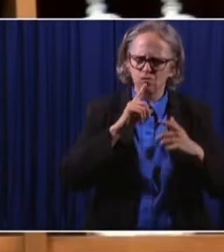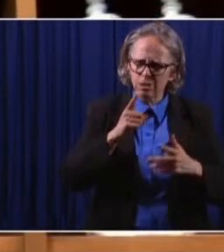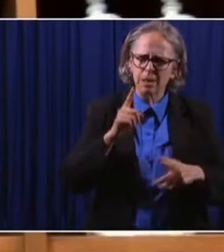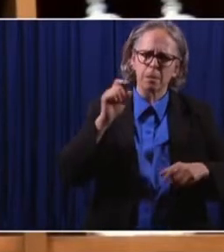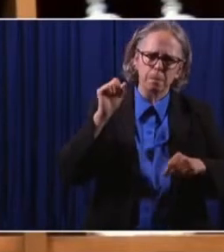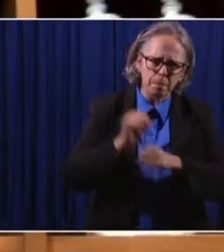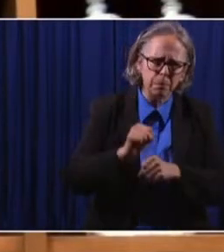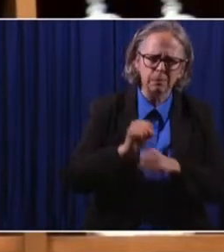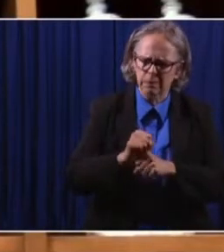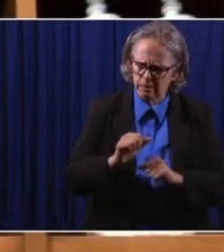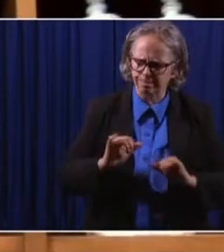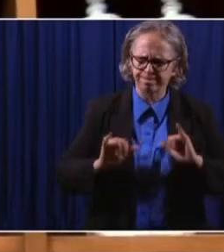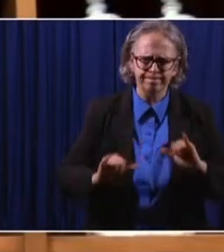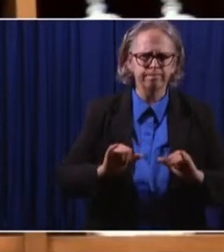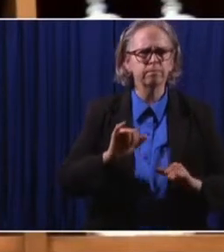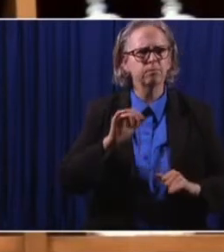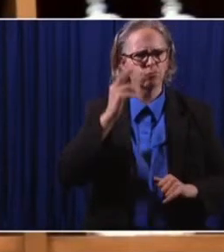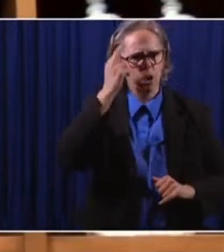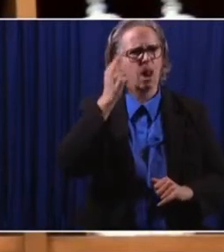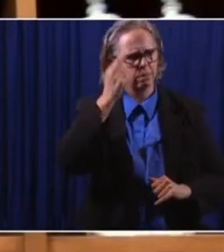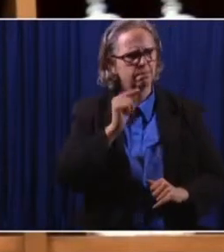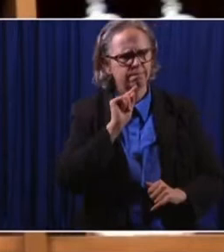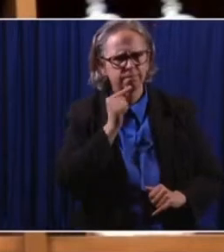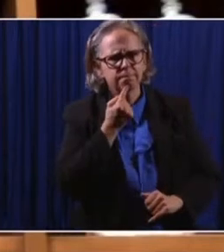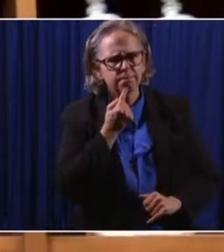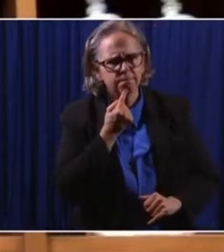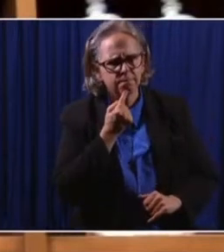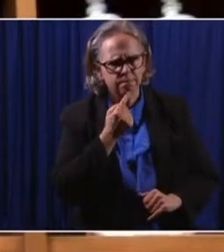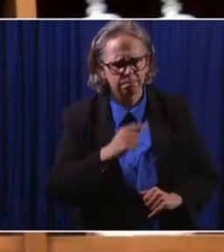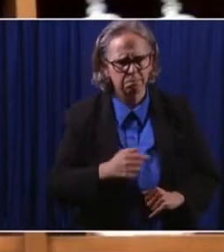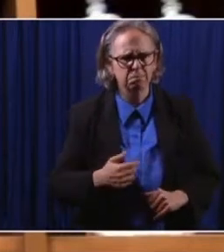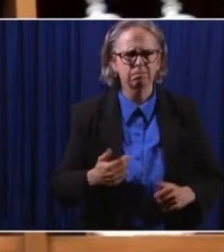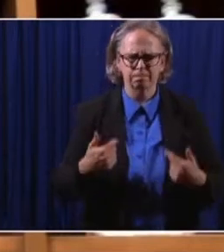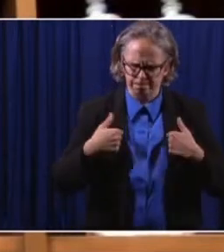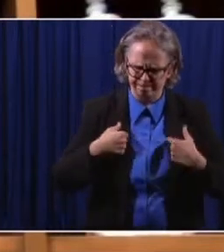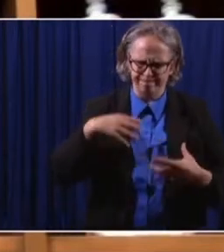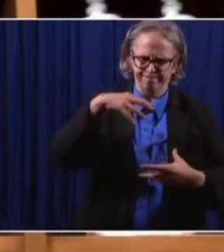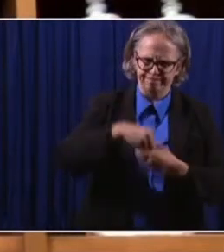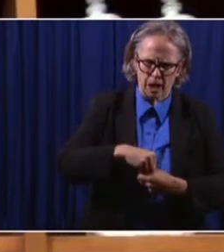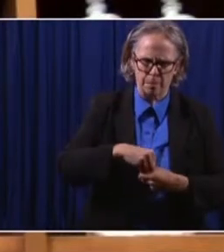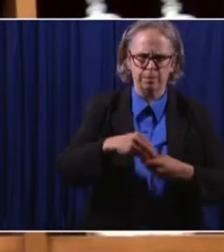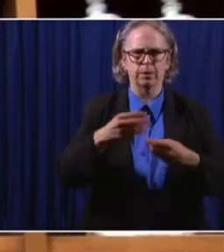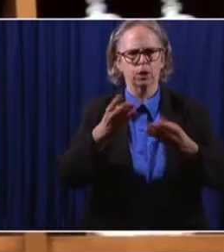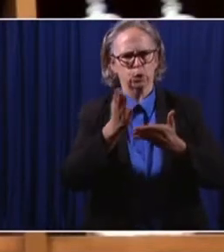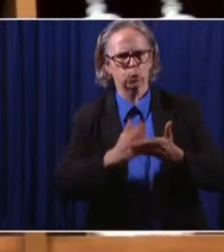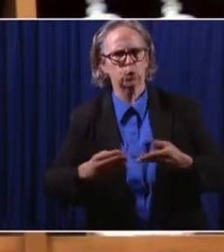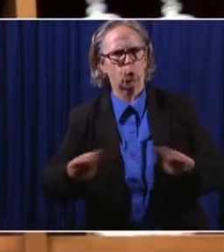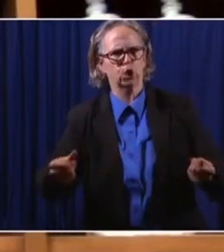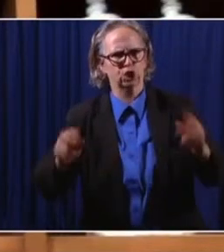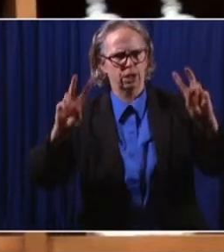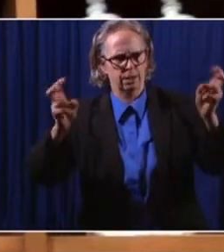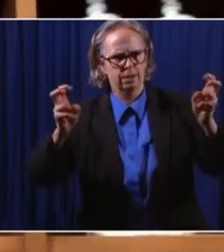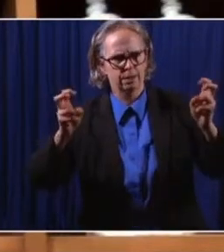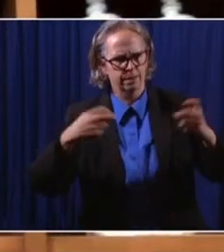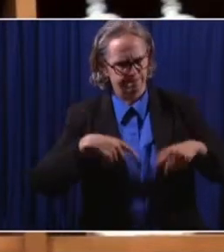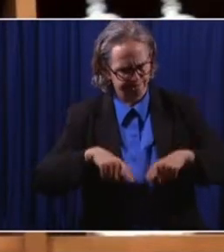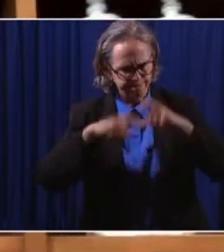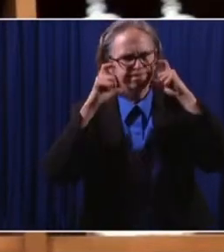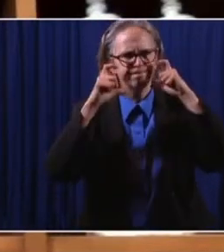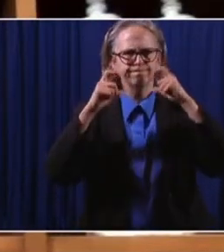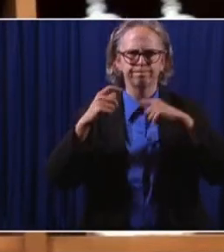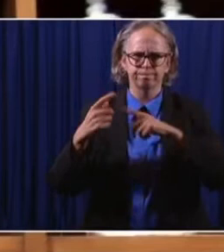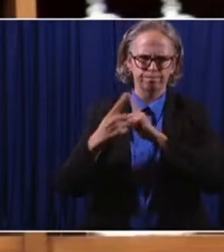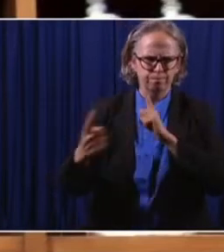they have a very tangible piece of the puzzle. And without them and without being able to follow those guidelines, it's not going to